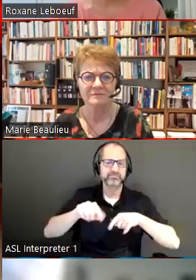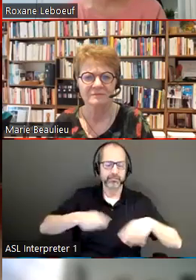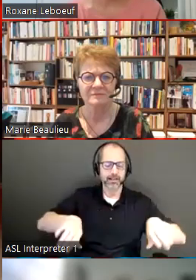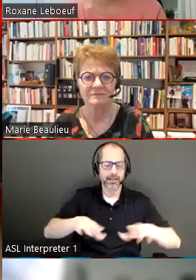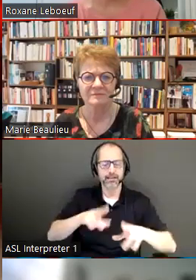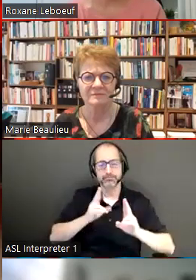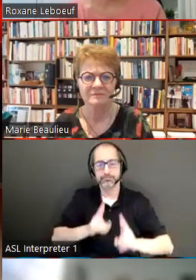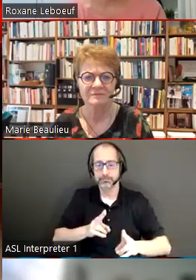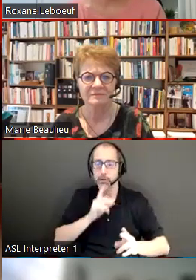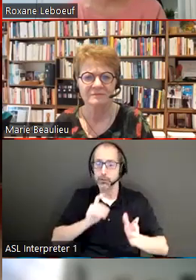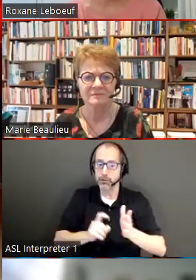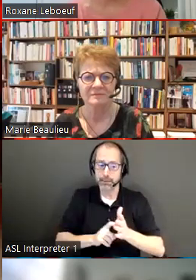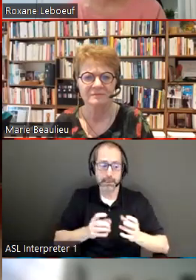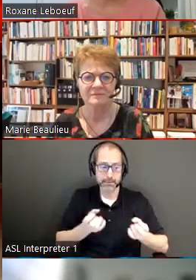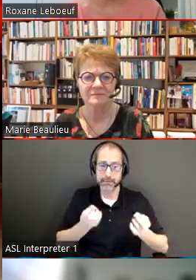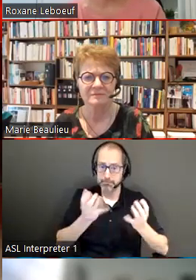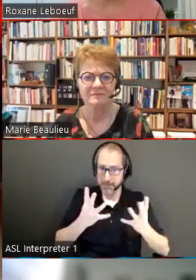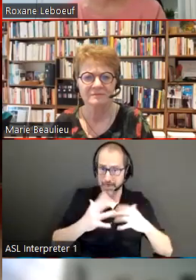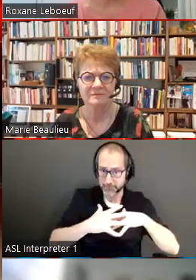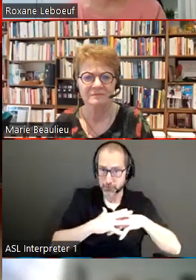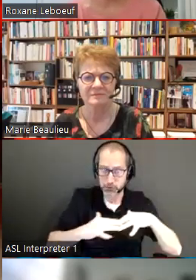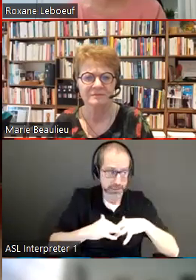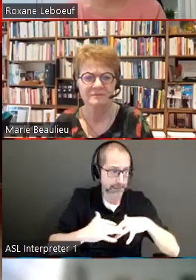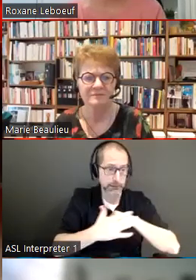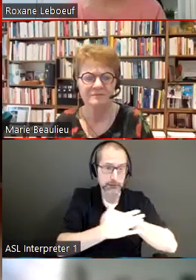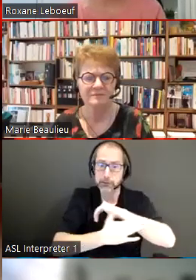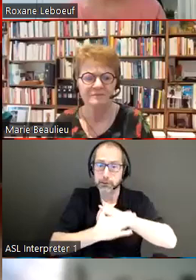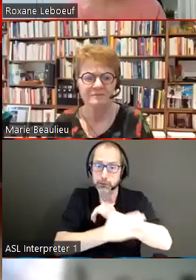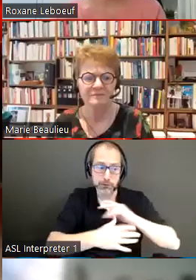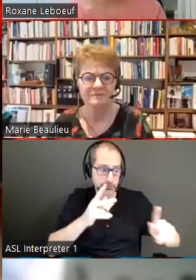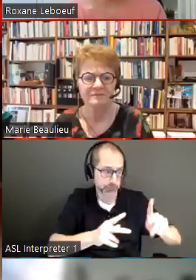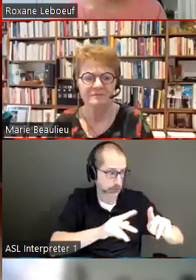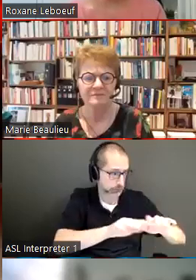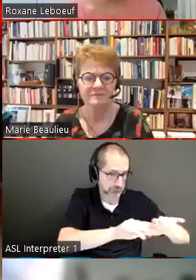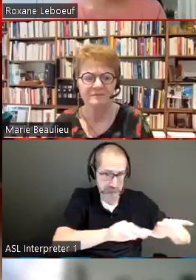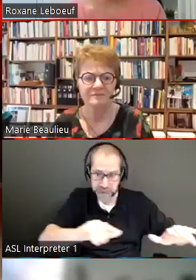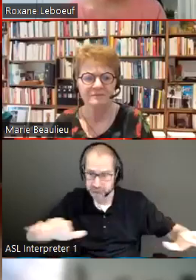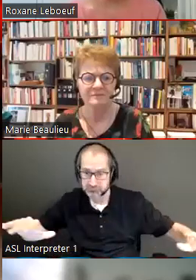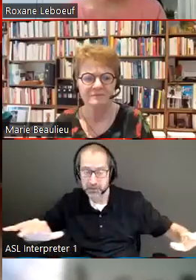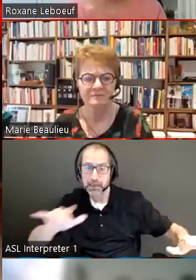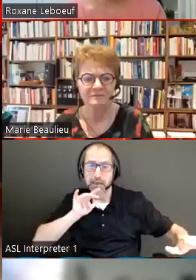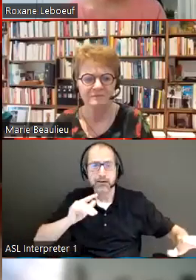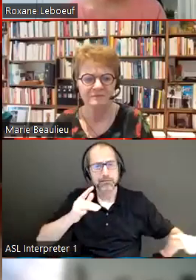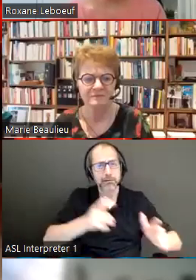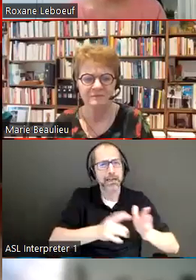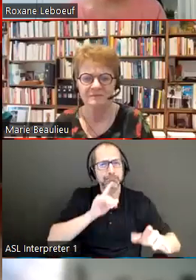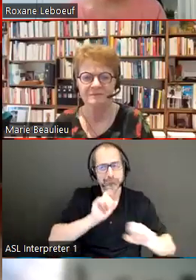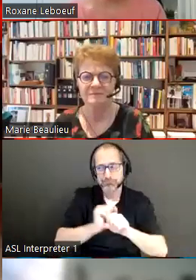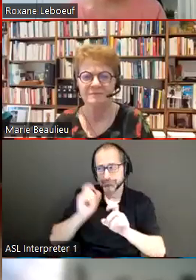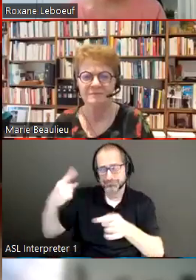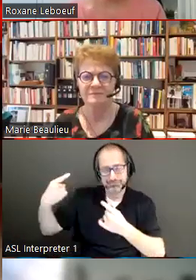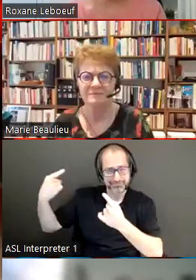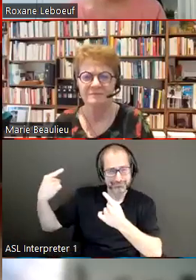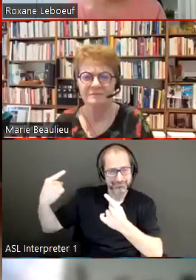territory of a number of First Nations and acknowledge their stewardship of this land throughout the ages.